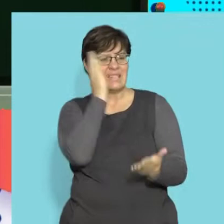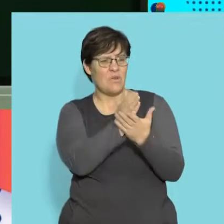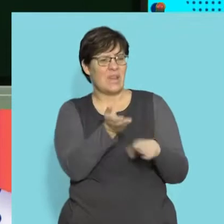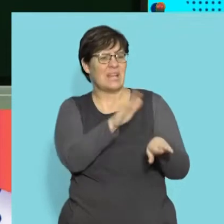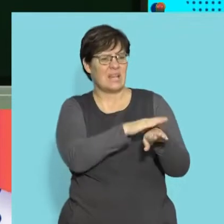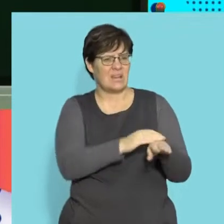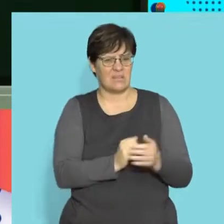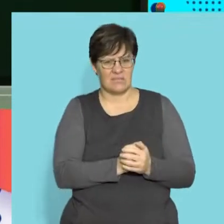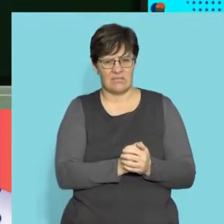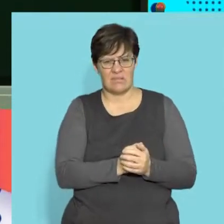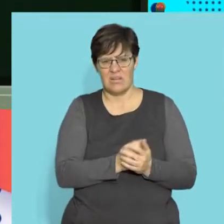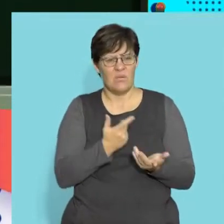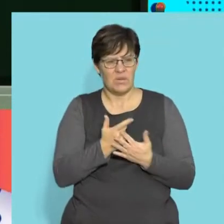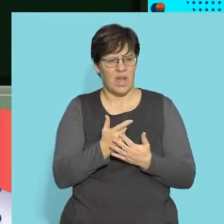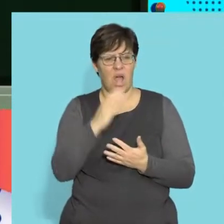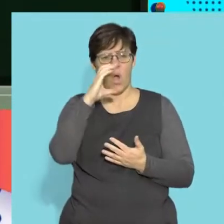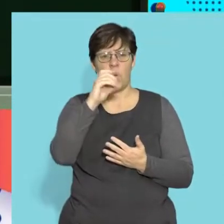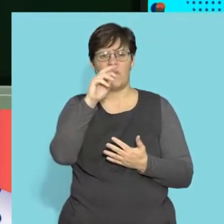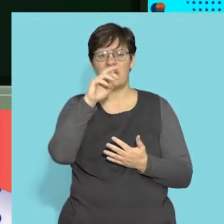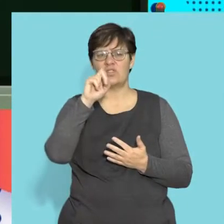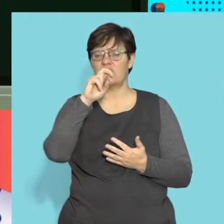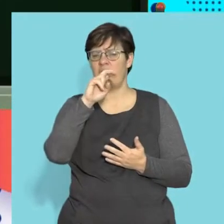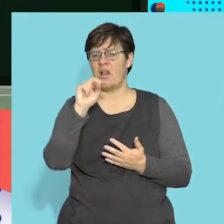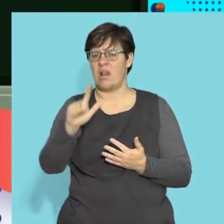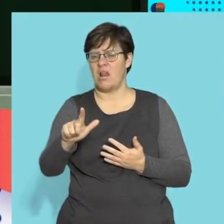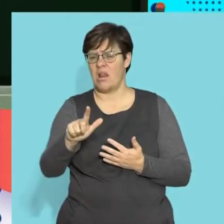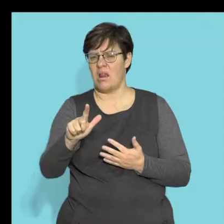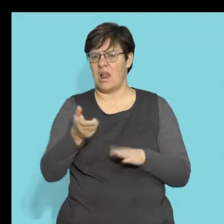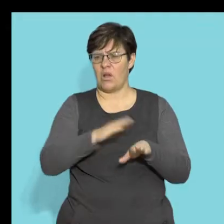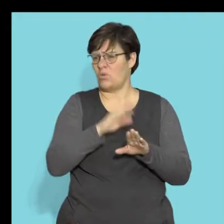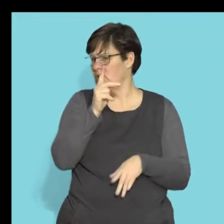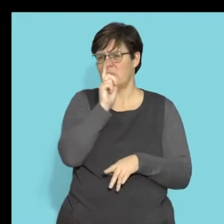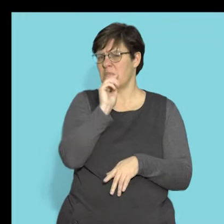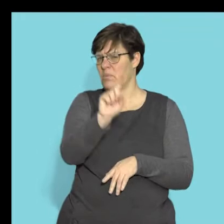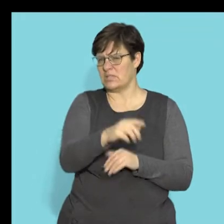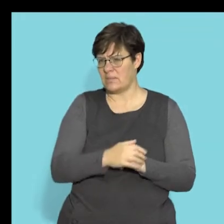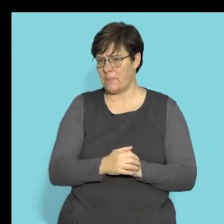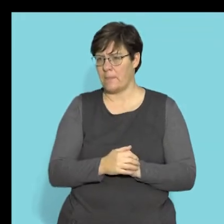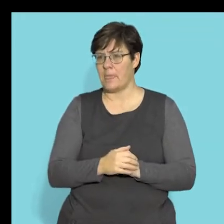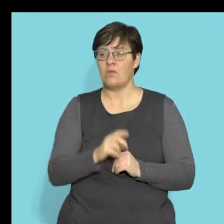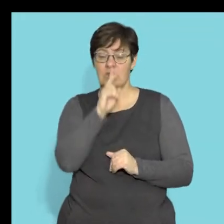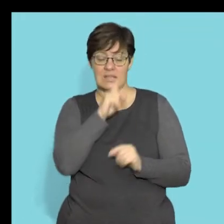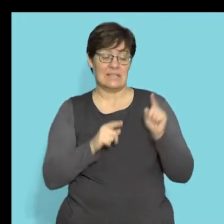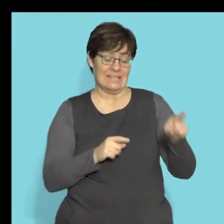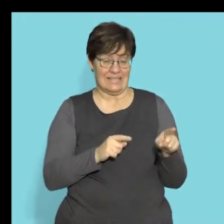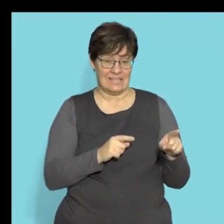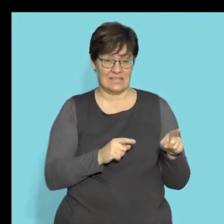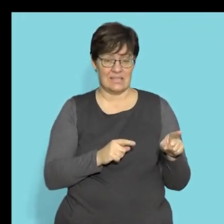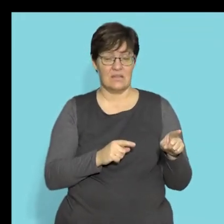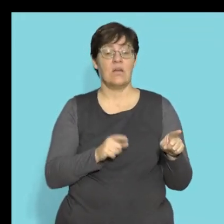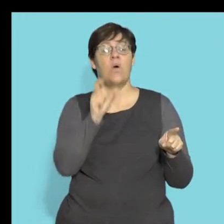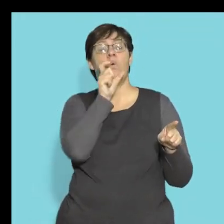direct current mean? What does conventional current? Well, let's just remind ourselves. So if we look over here, we'll